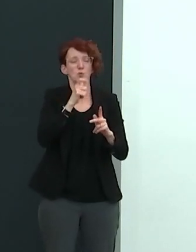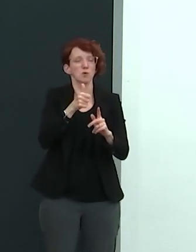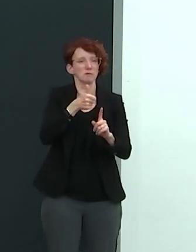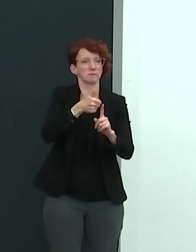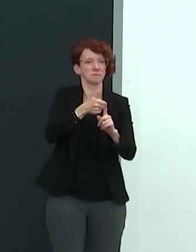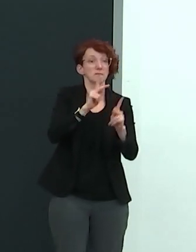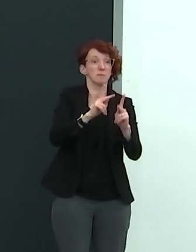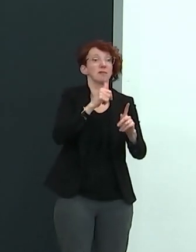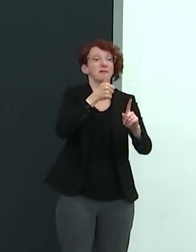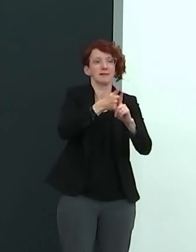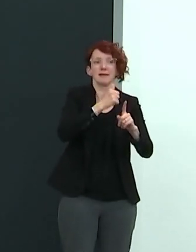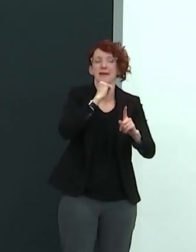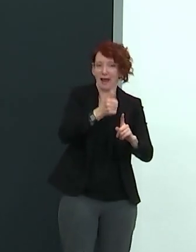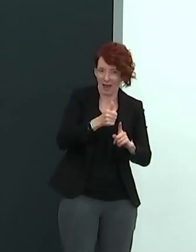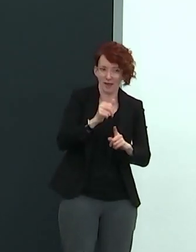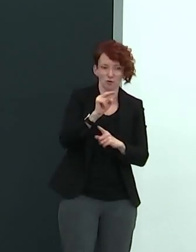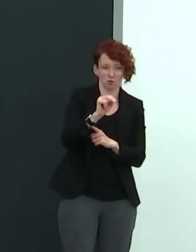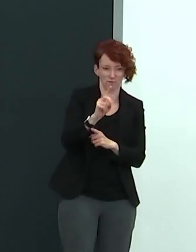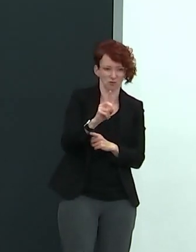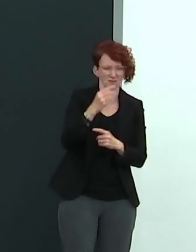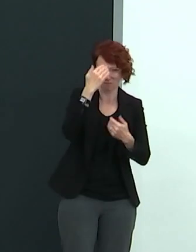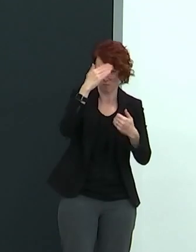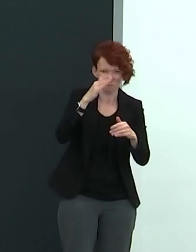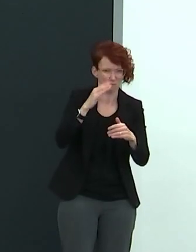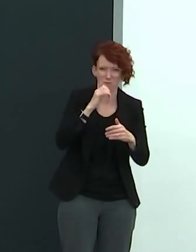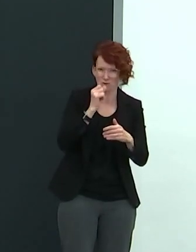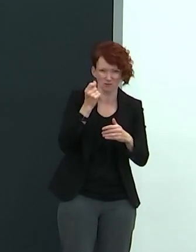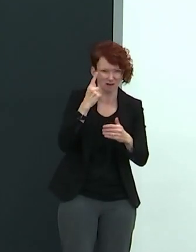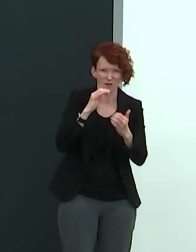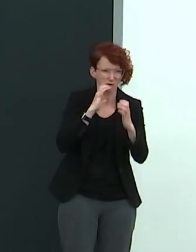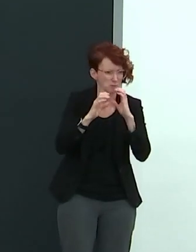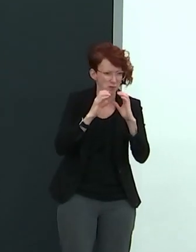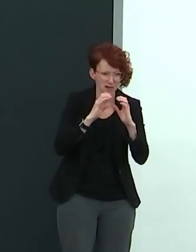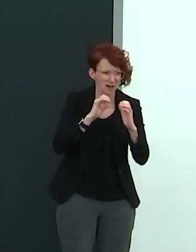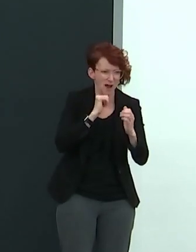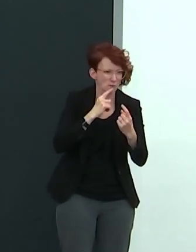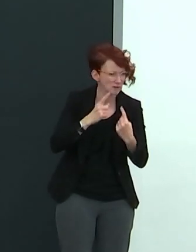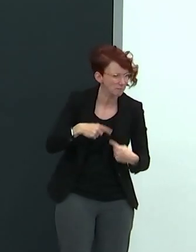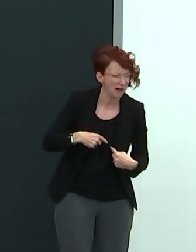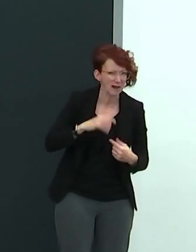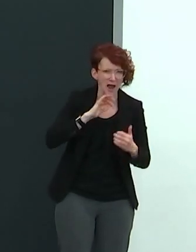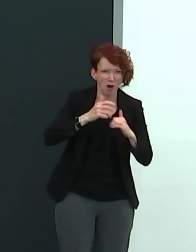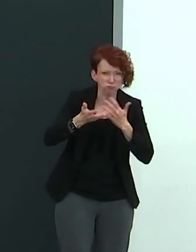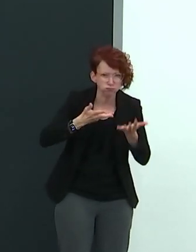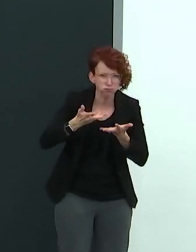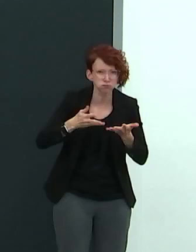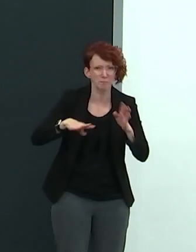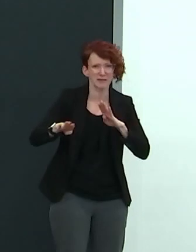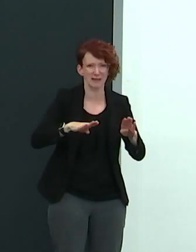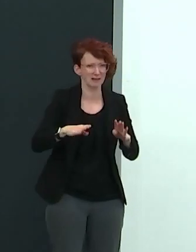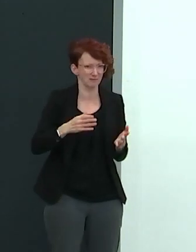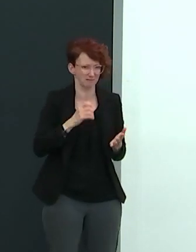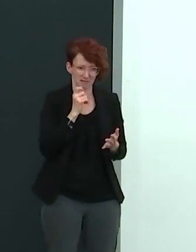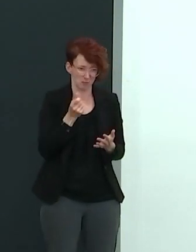individuals, how they communicate, how they react, and how they interact with the world around